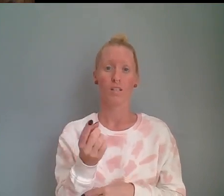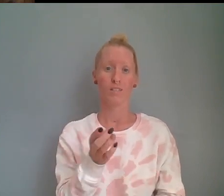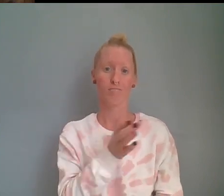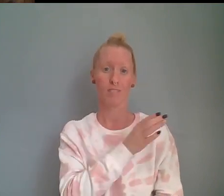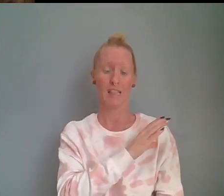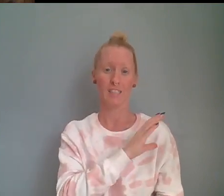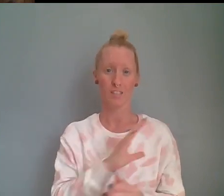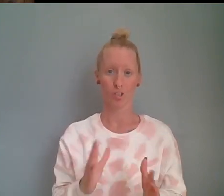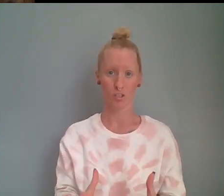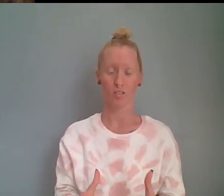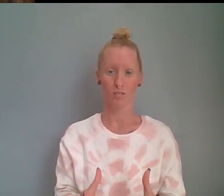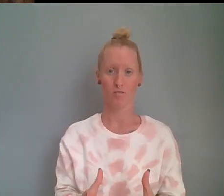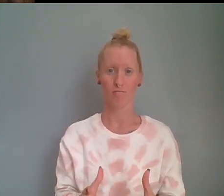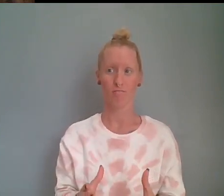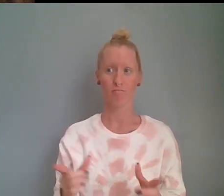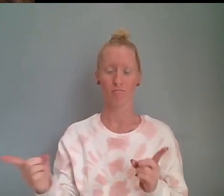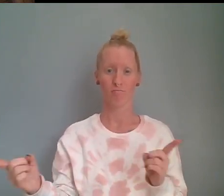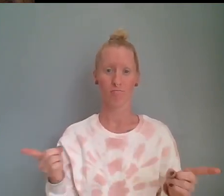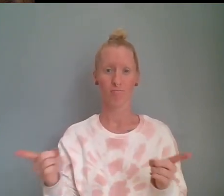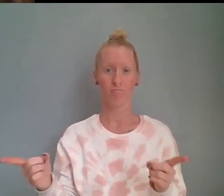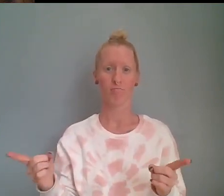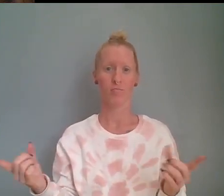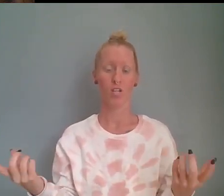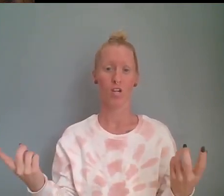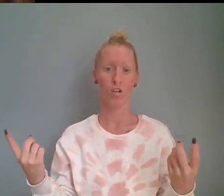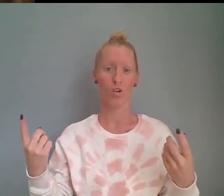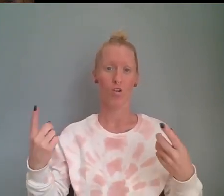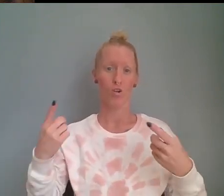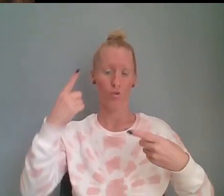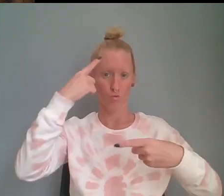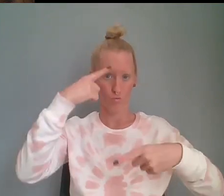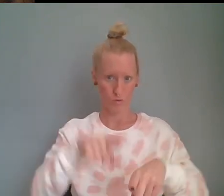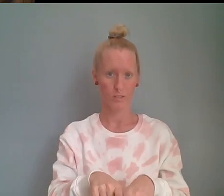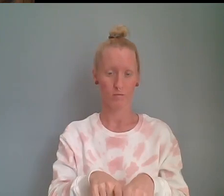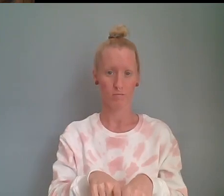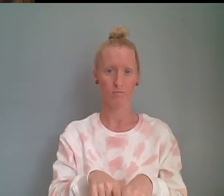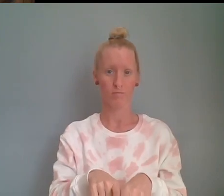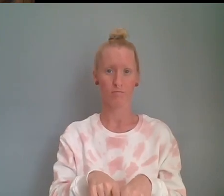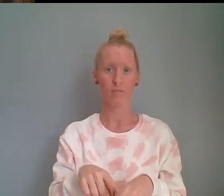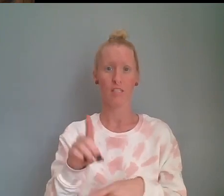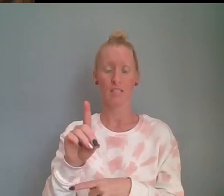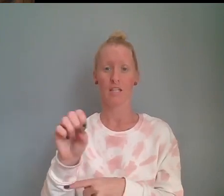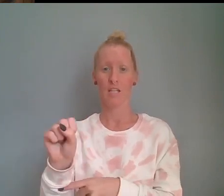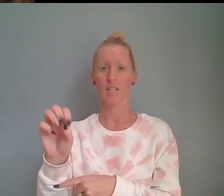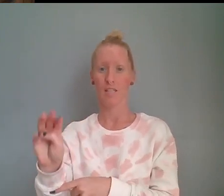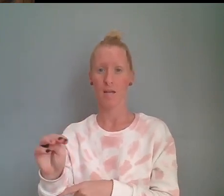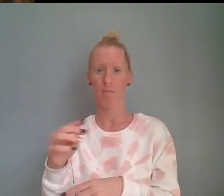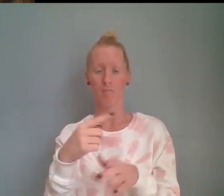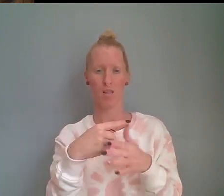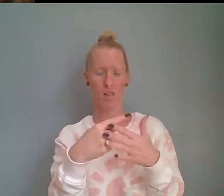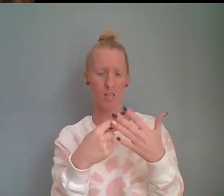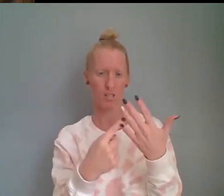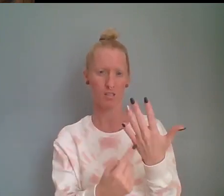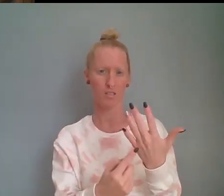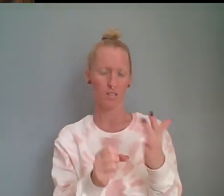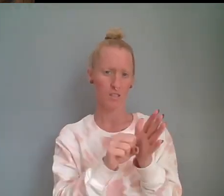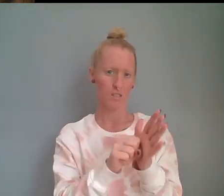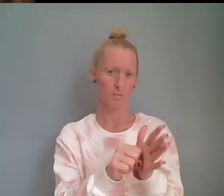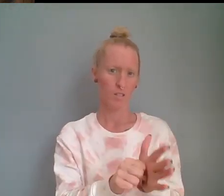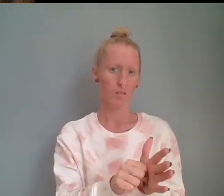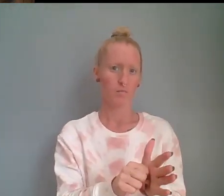clinician will agree upon. So the DSM gives lists of symptoms with the required symptoms for